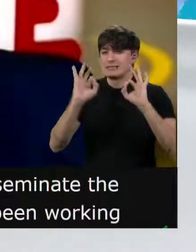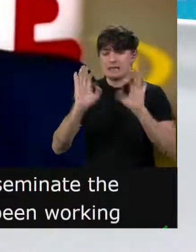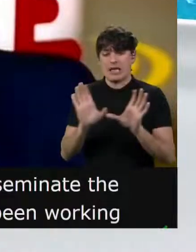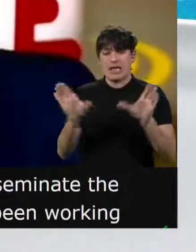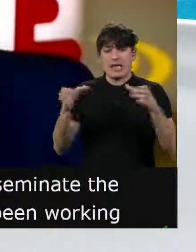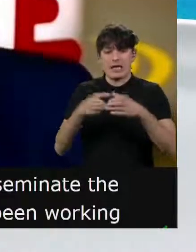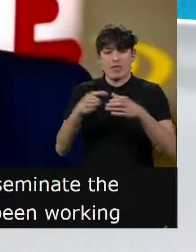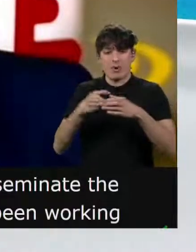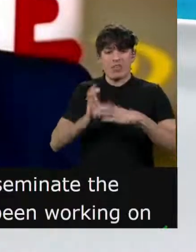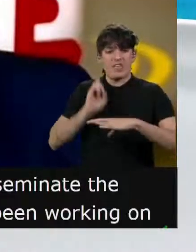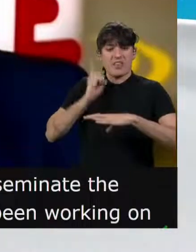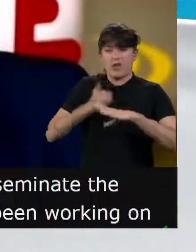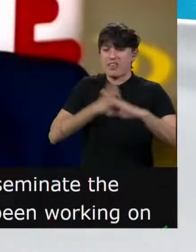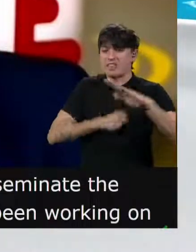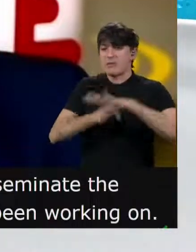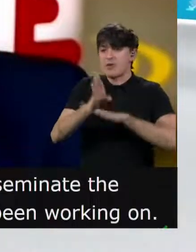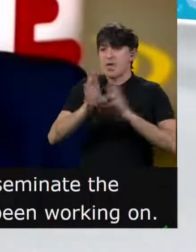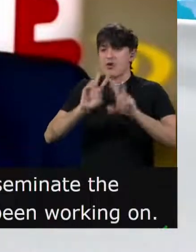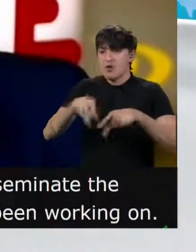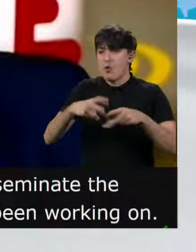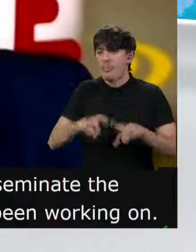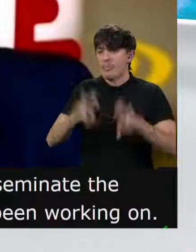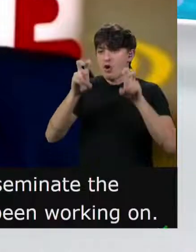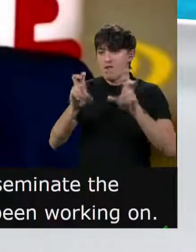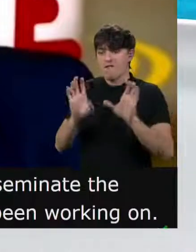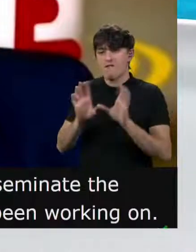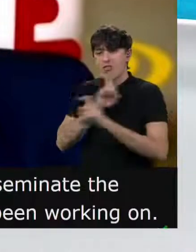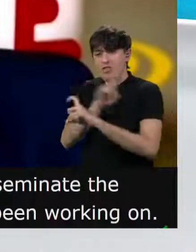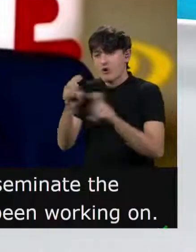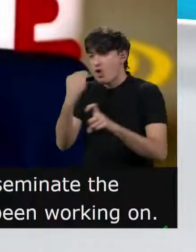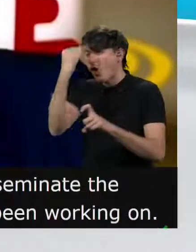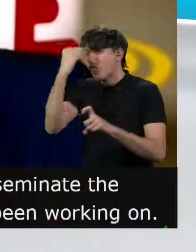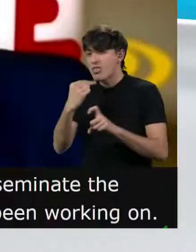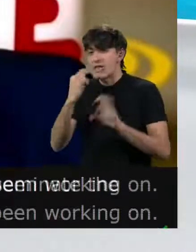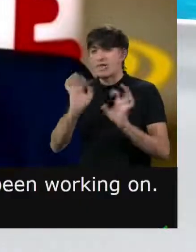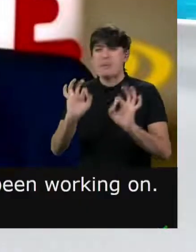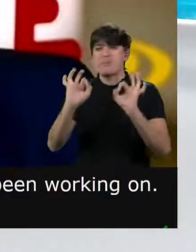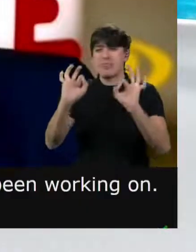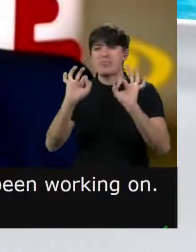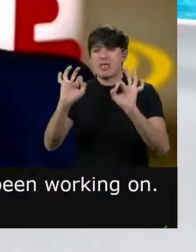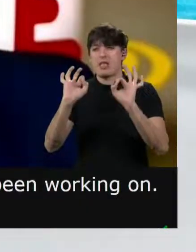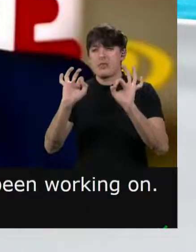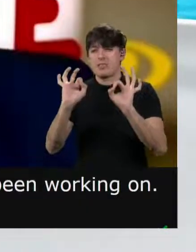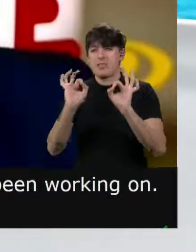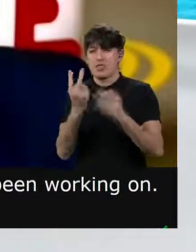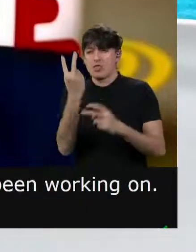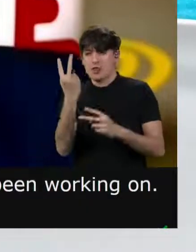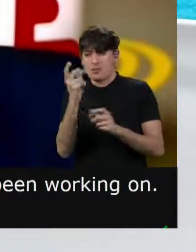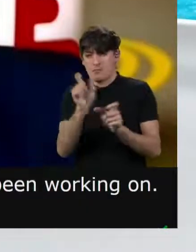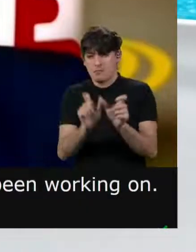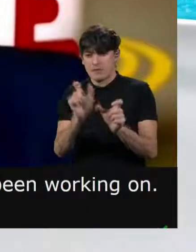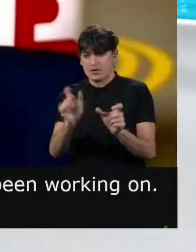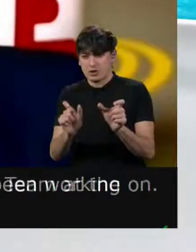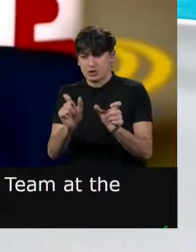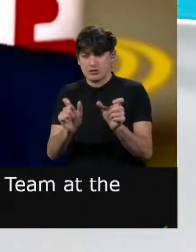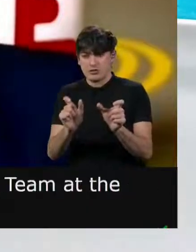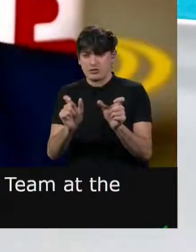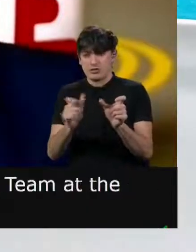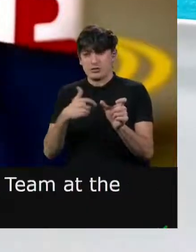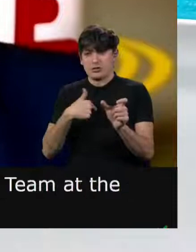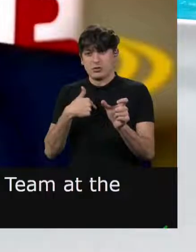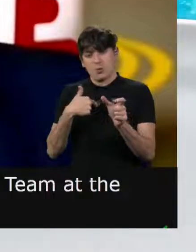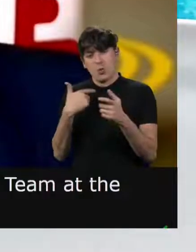Special thanks to the Accessibility and Innovation team at the ONTE Foundation, and especially to all of the